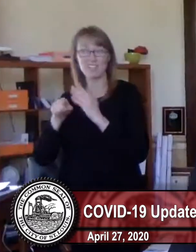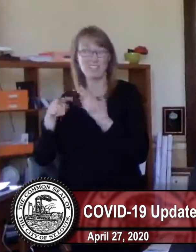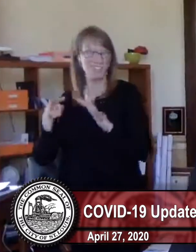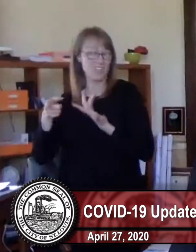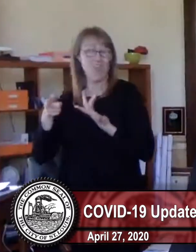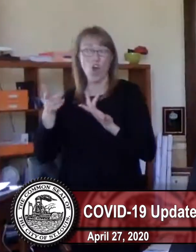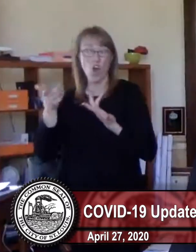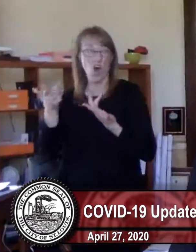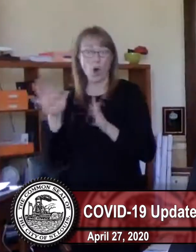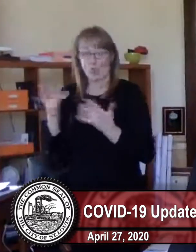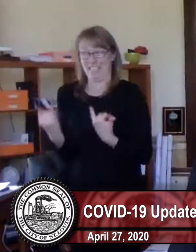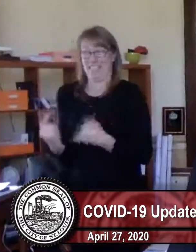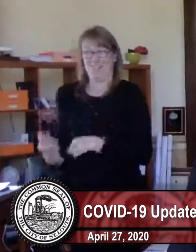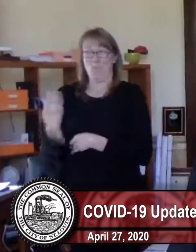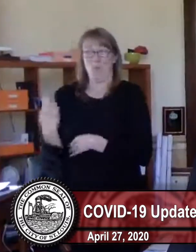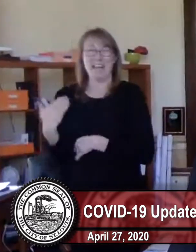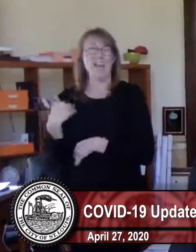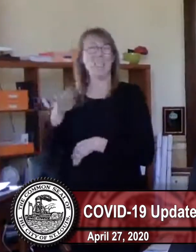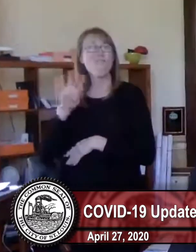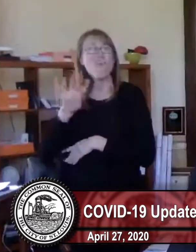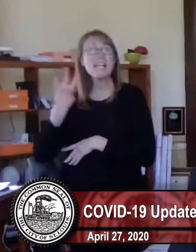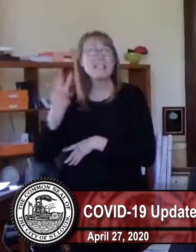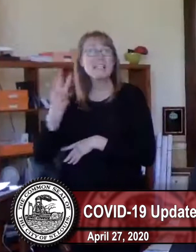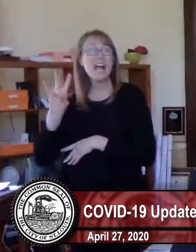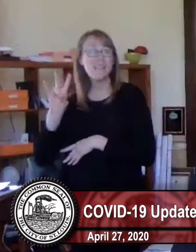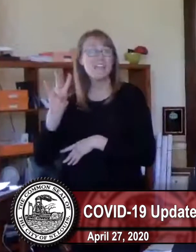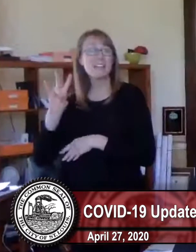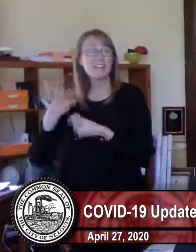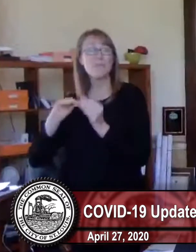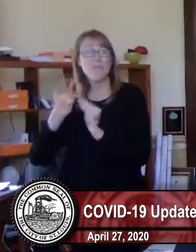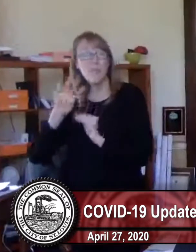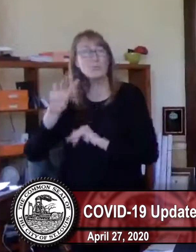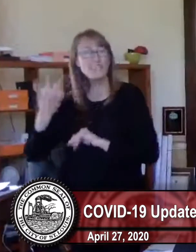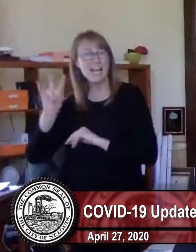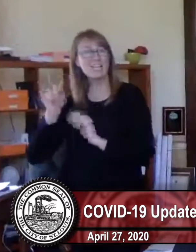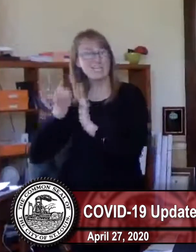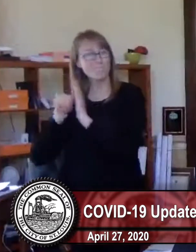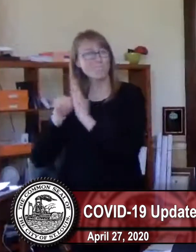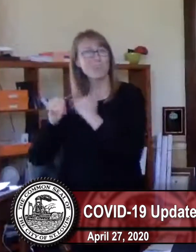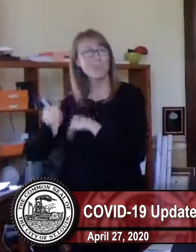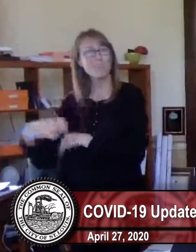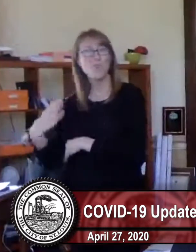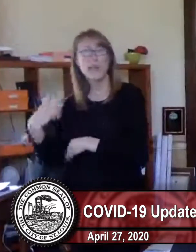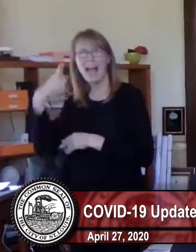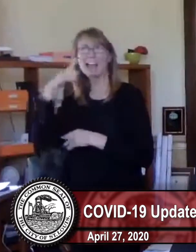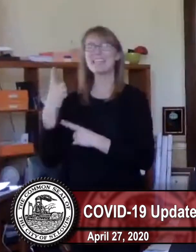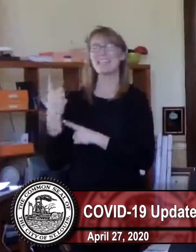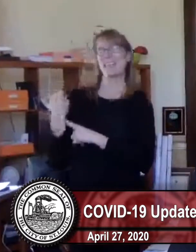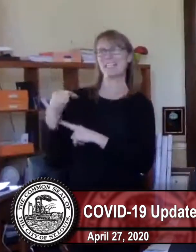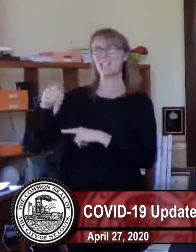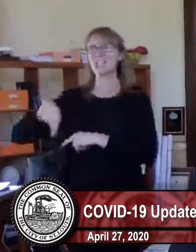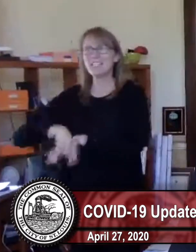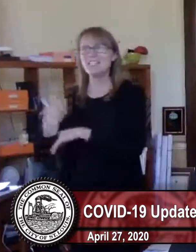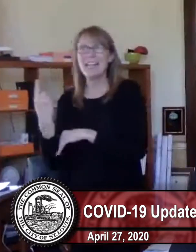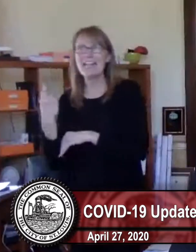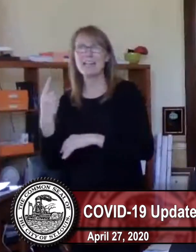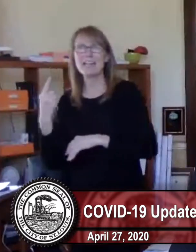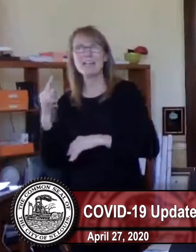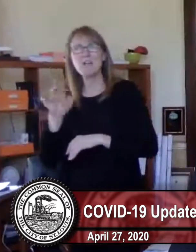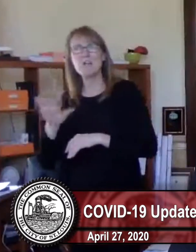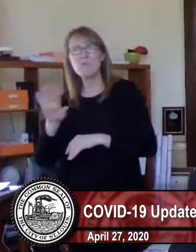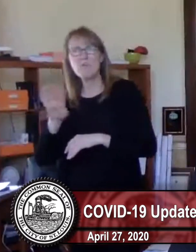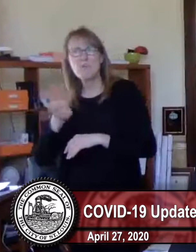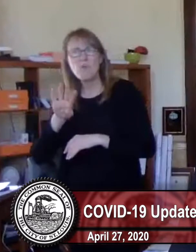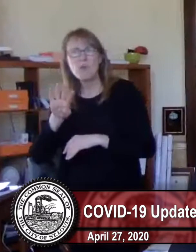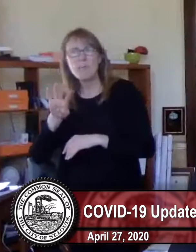far this year. That compares with, I think the number was 38 last year on this date. And